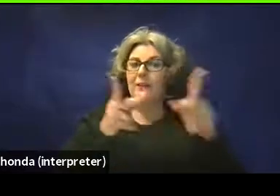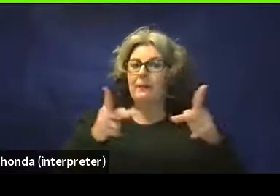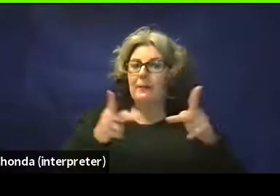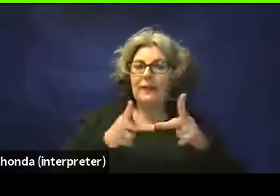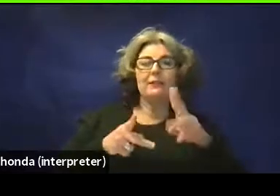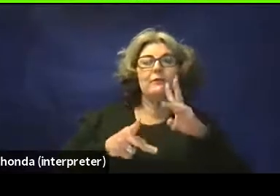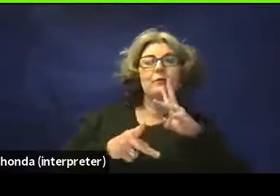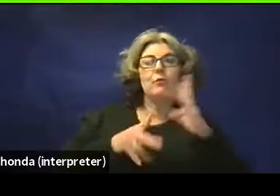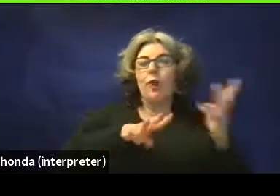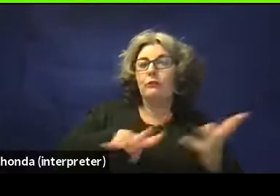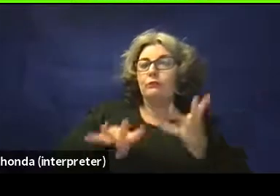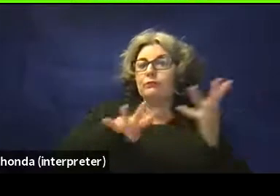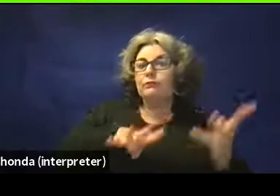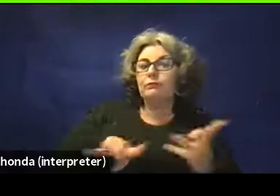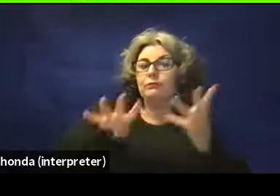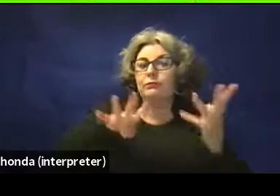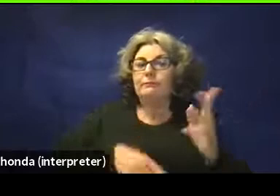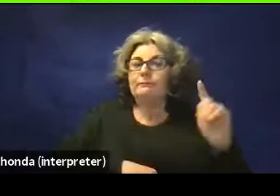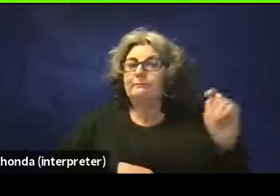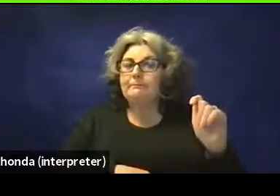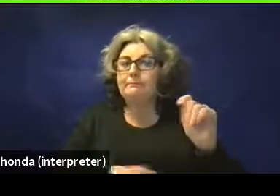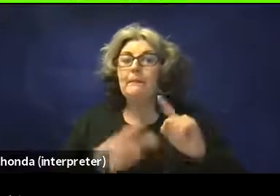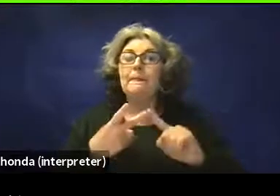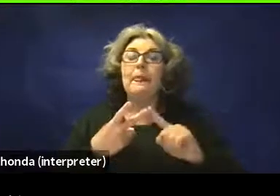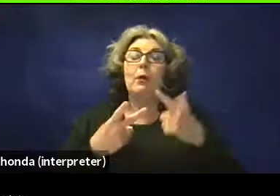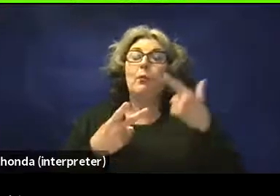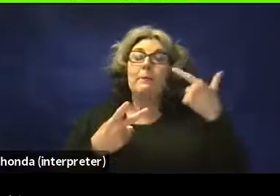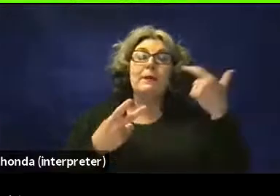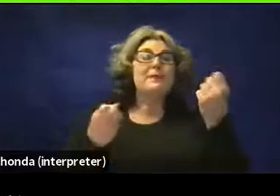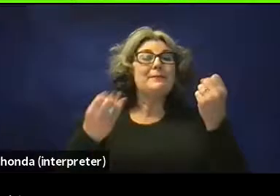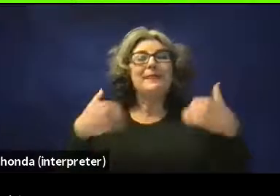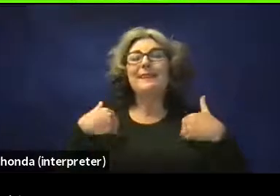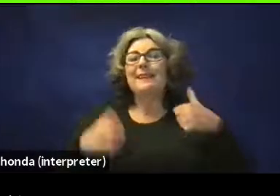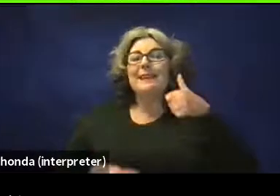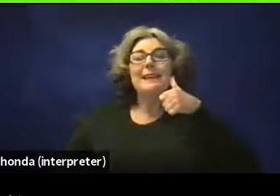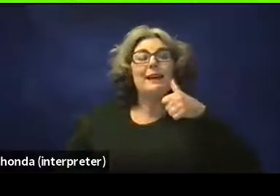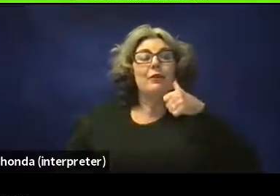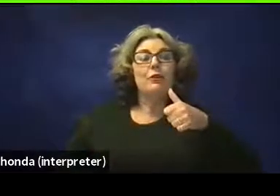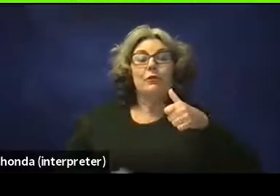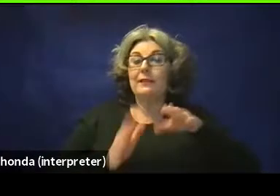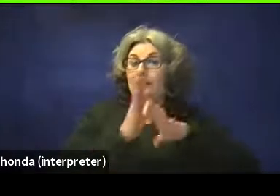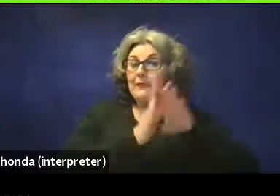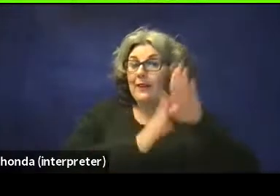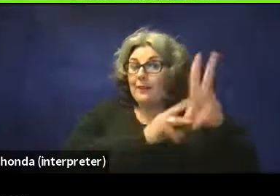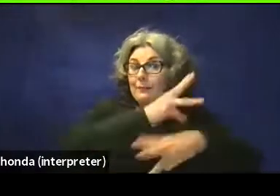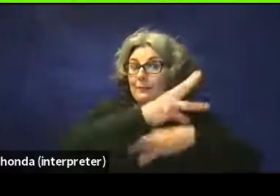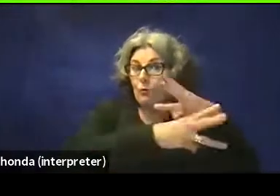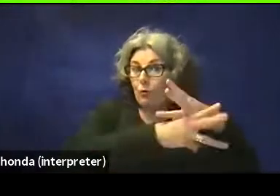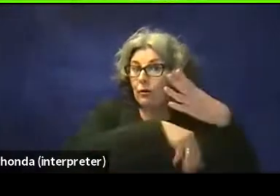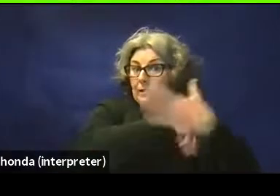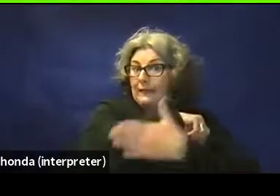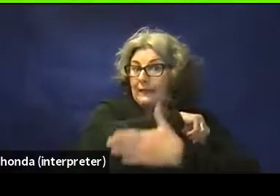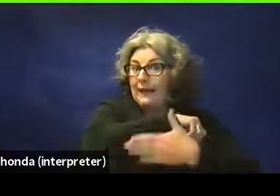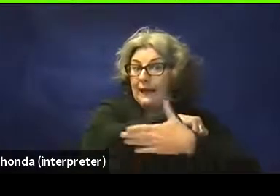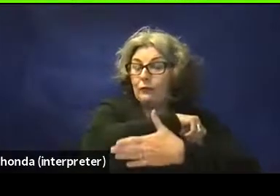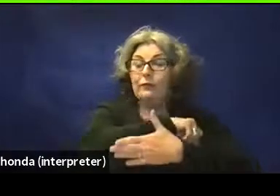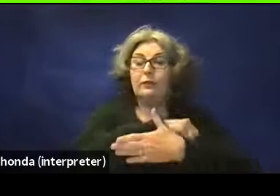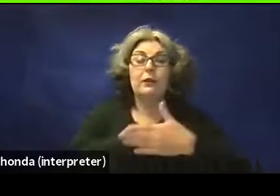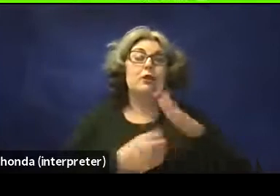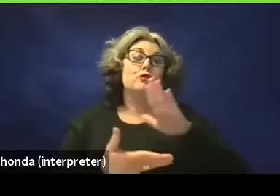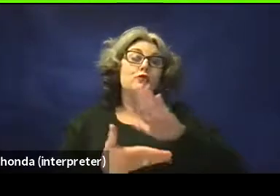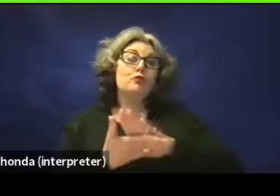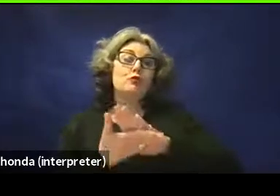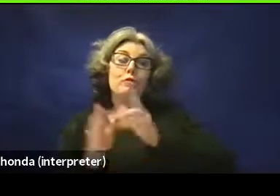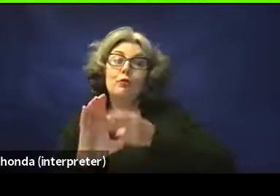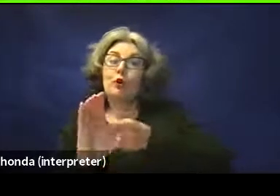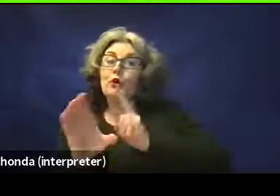them female friendly, because for a lot of young girls in the developing world, they will drop out of school